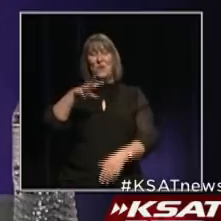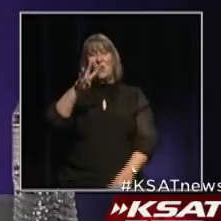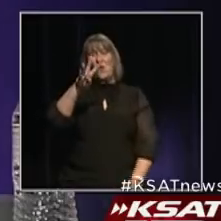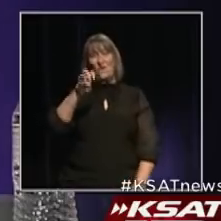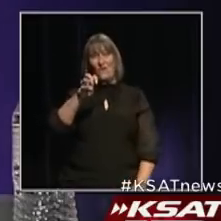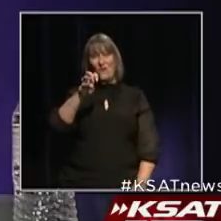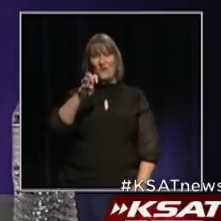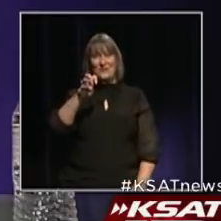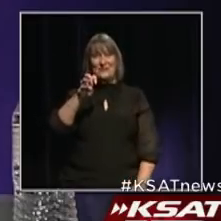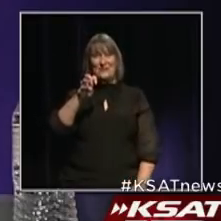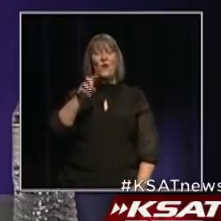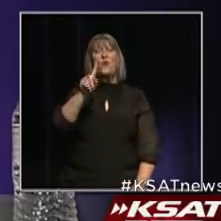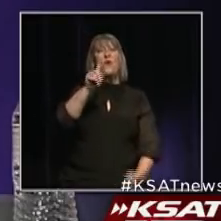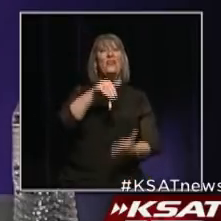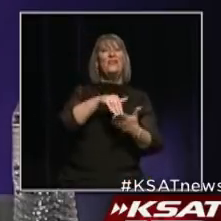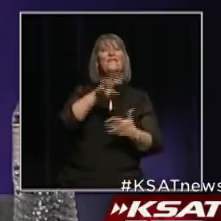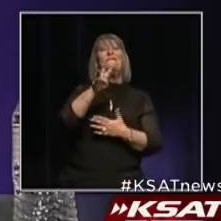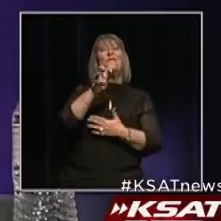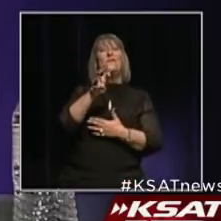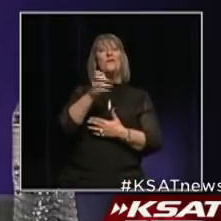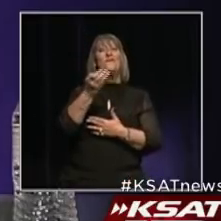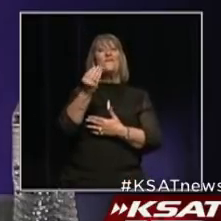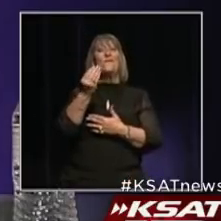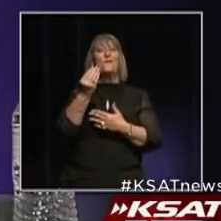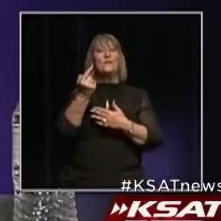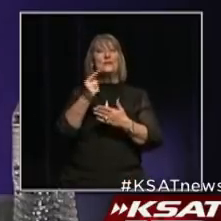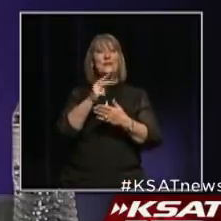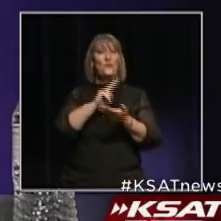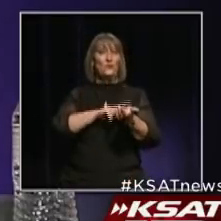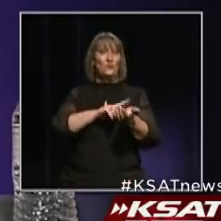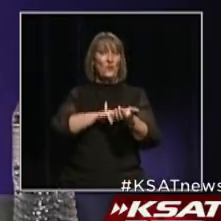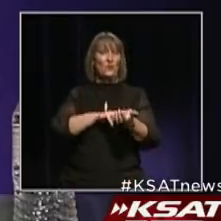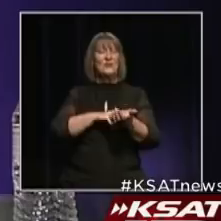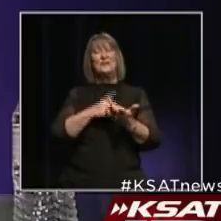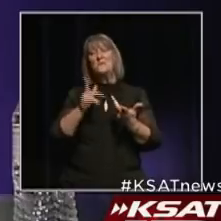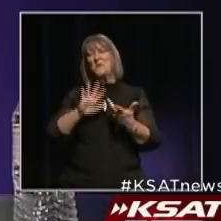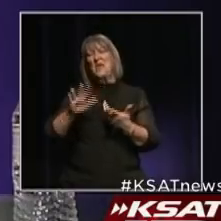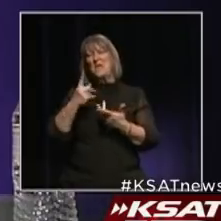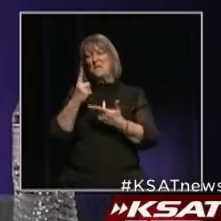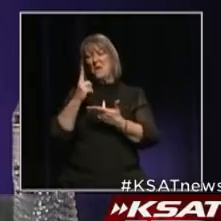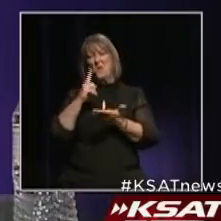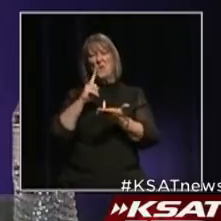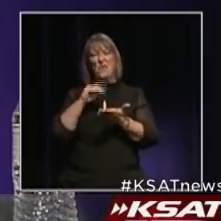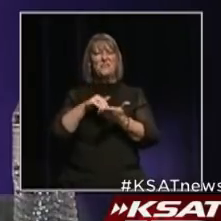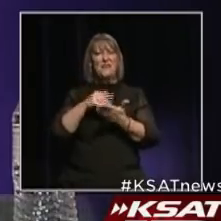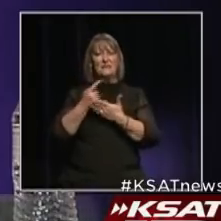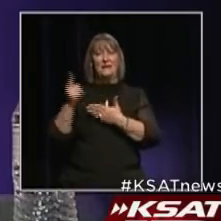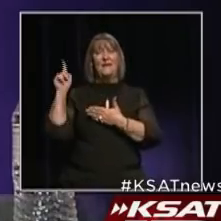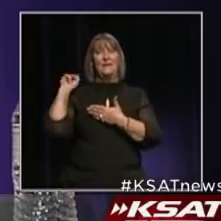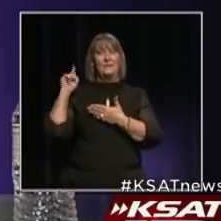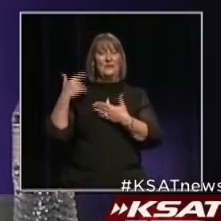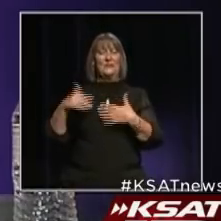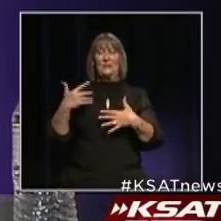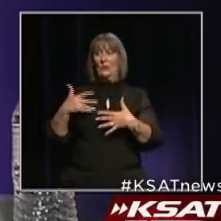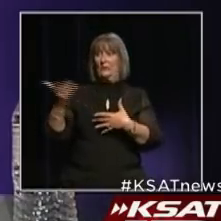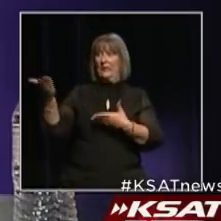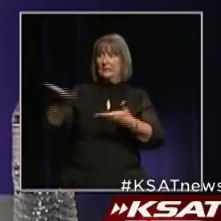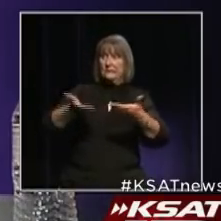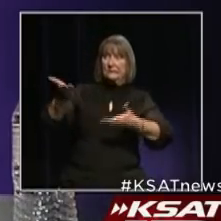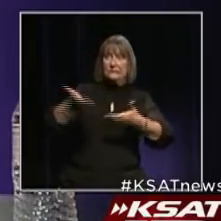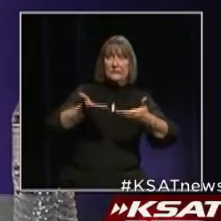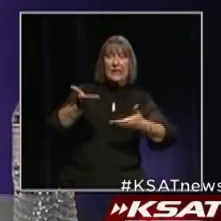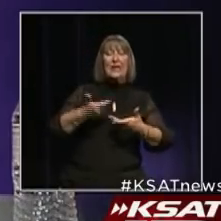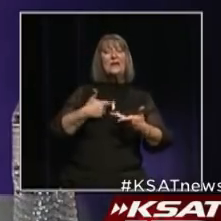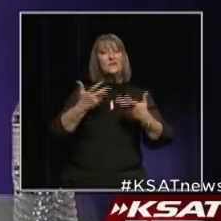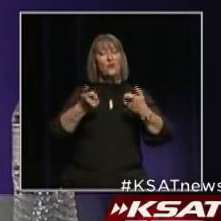1,441 nurses now, where we had like 1,300 last week. So they're gearing up and they're making sure that they'll be able to